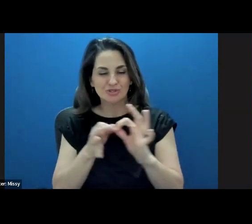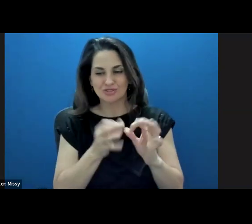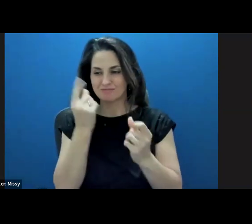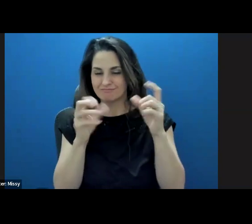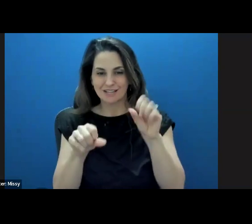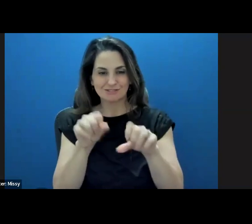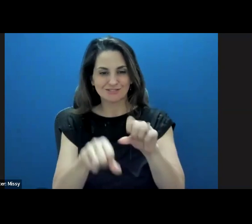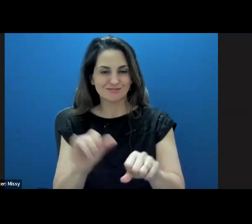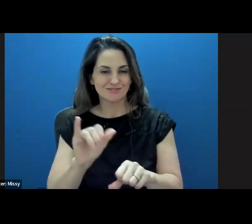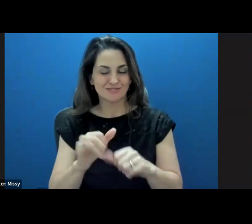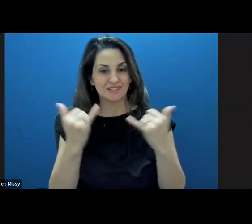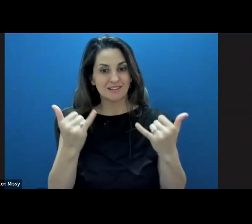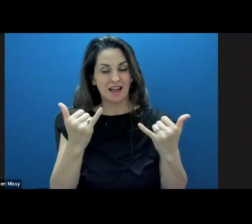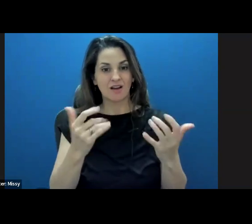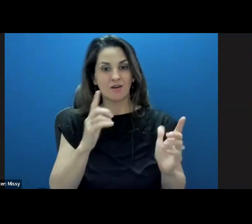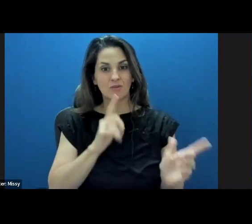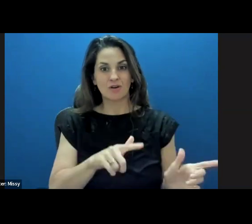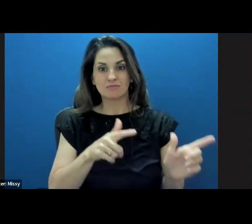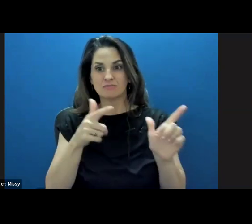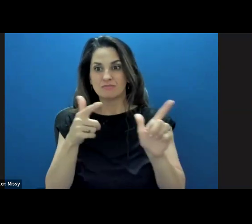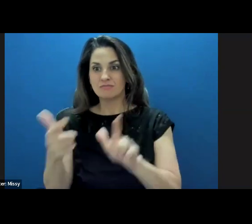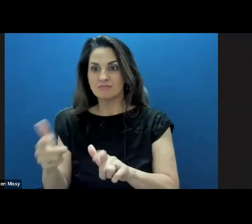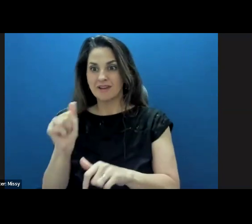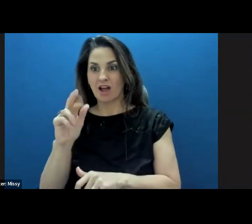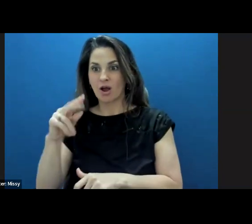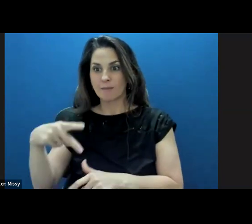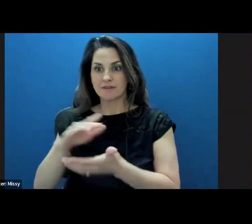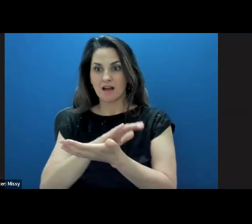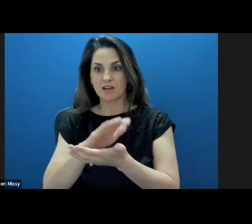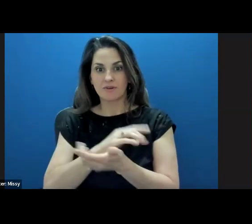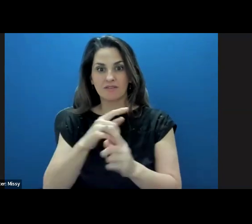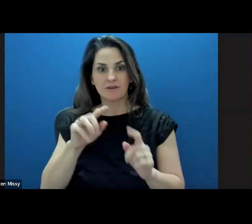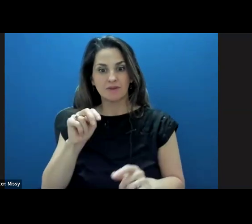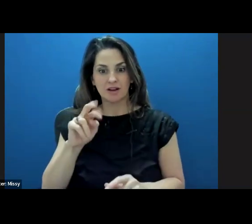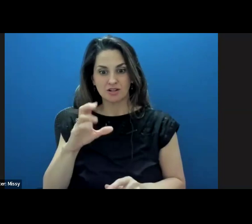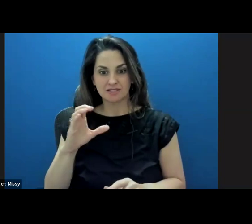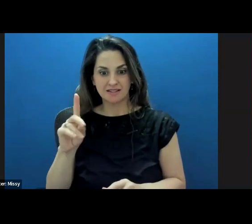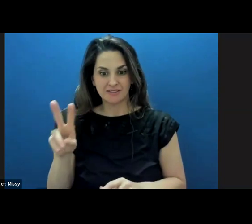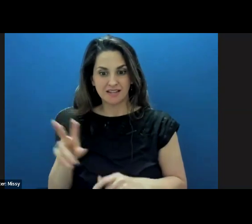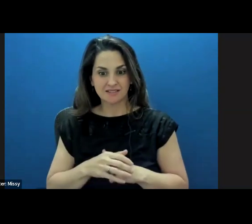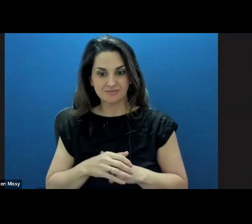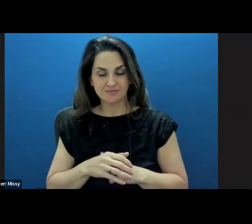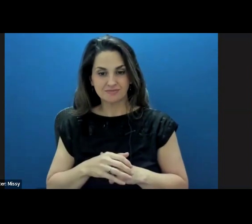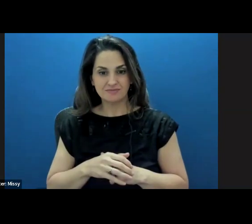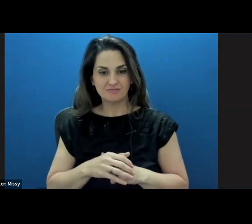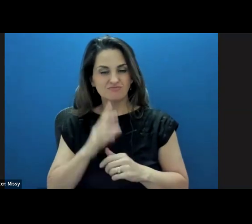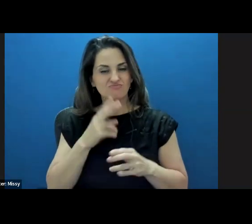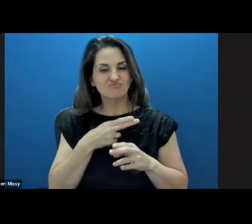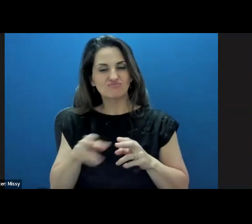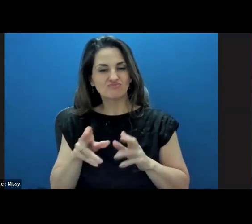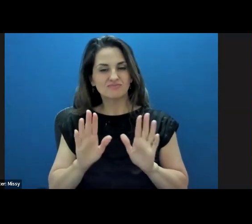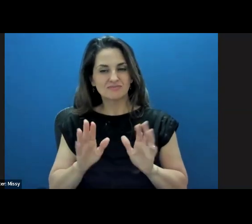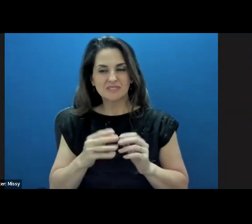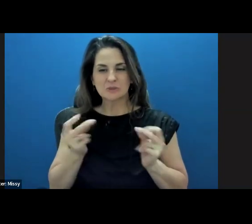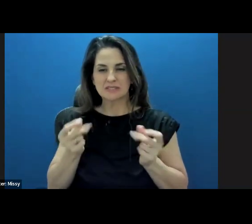that, we can move into sharing our ARP document from NRCDV, and we won't take too long on that. We want to